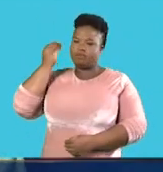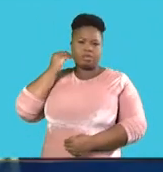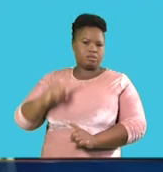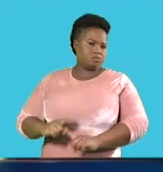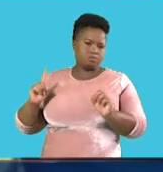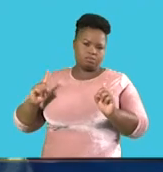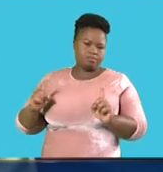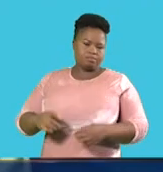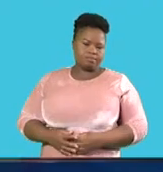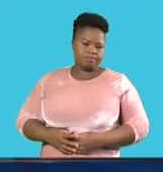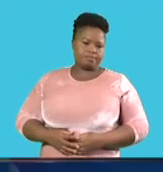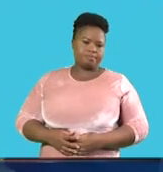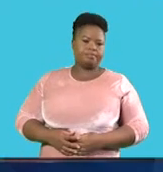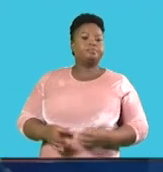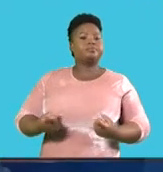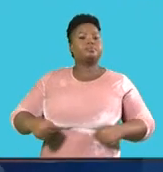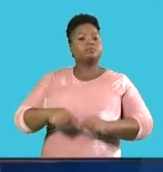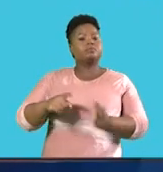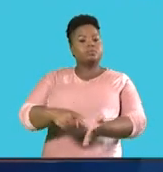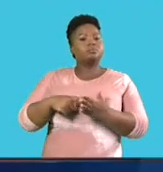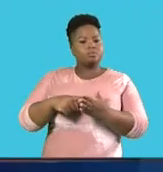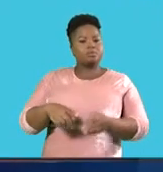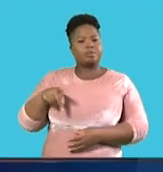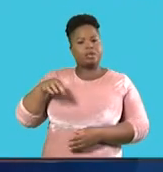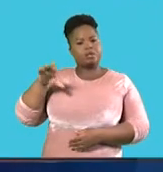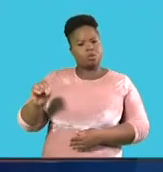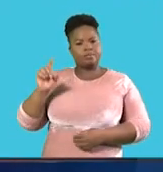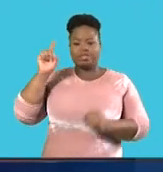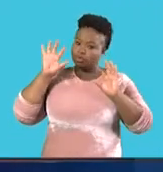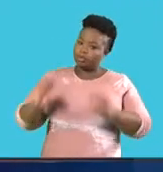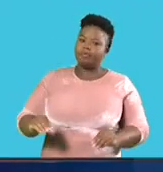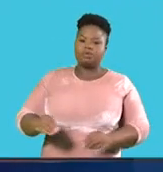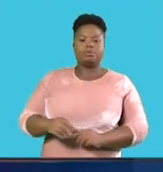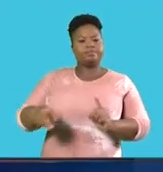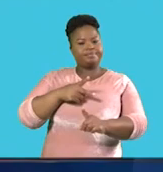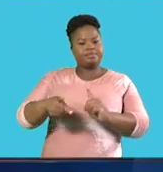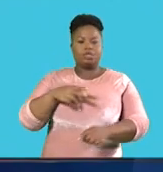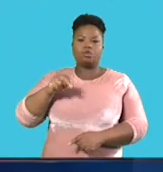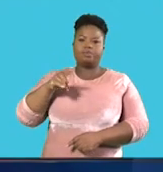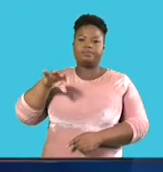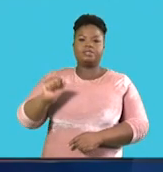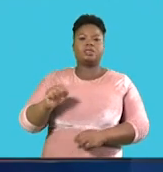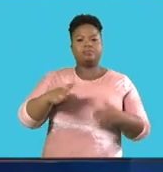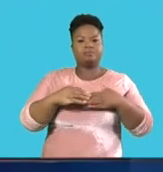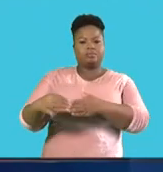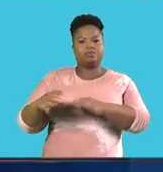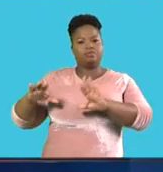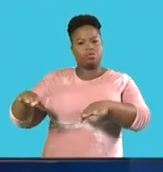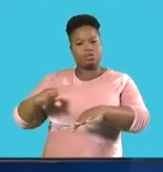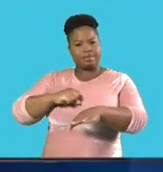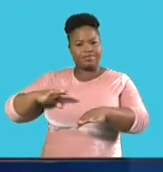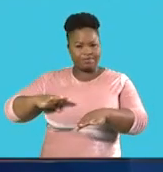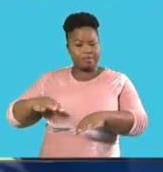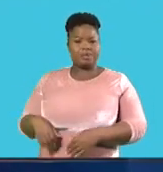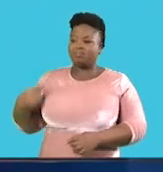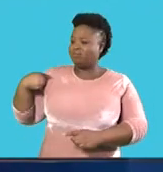of patients. We demand that Putco must stop victimizing Numsa shop stewards.